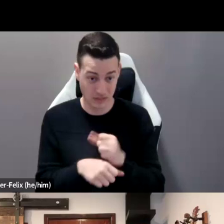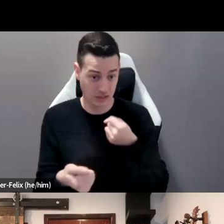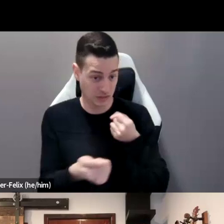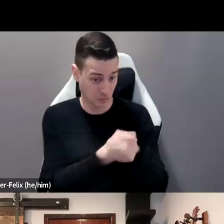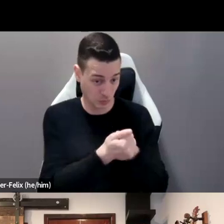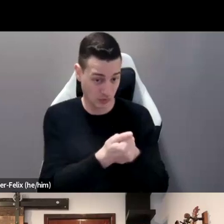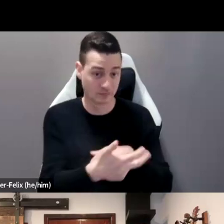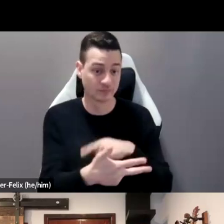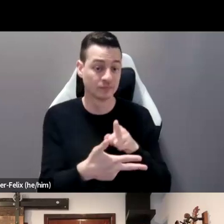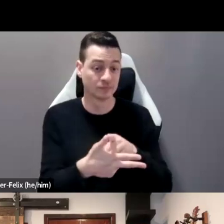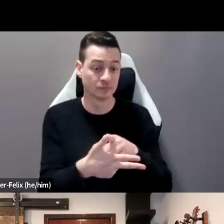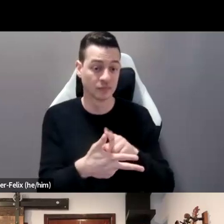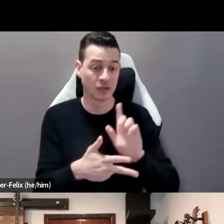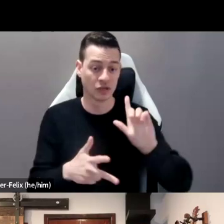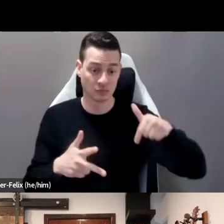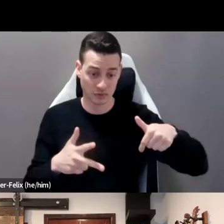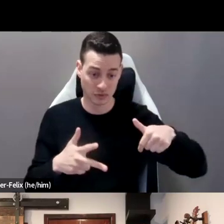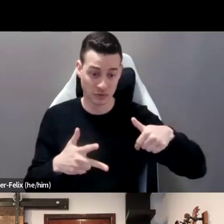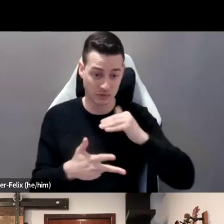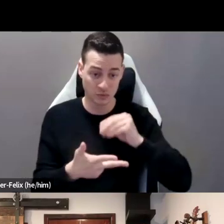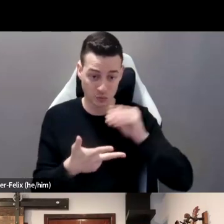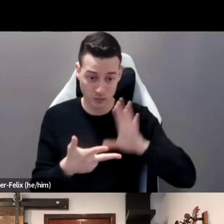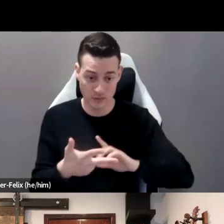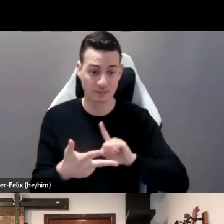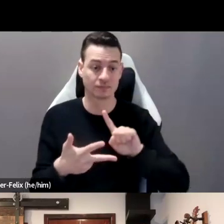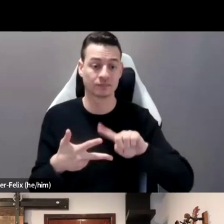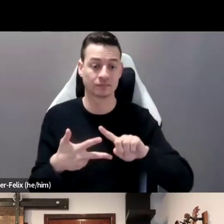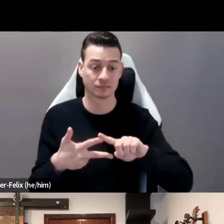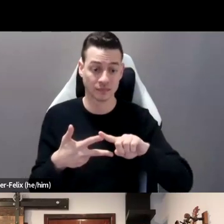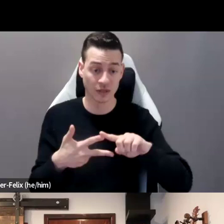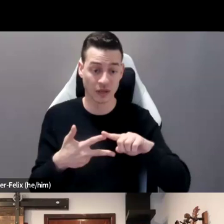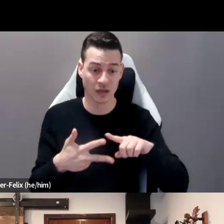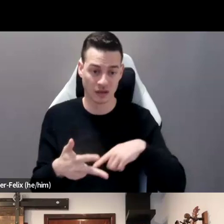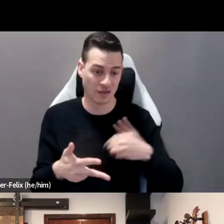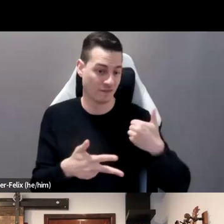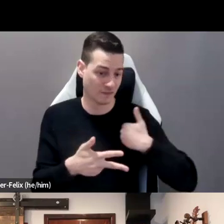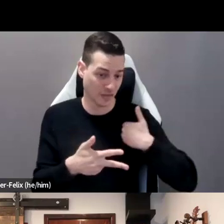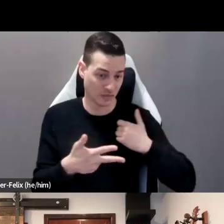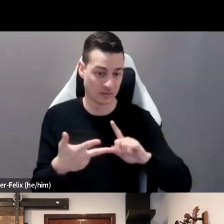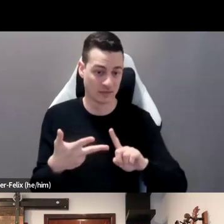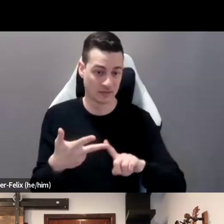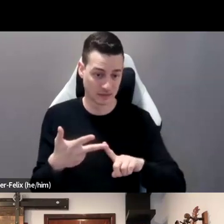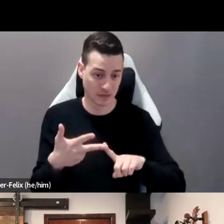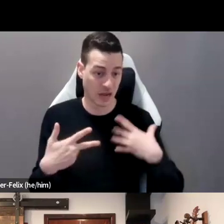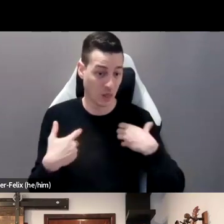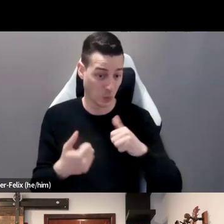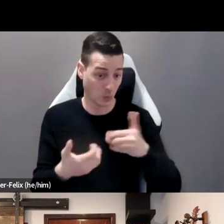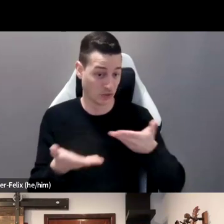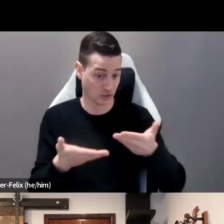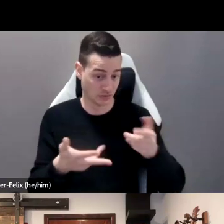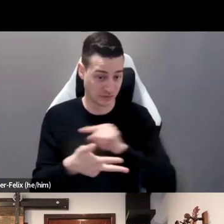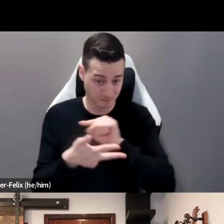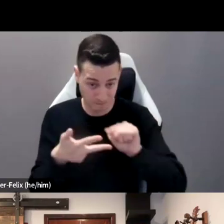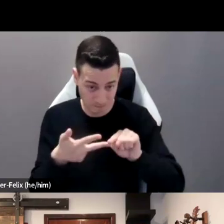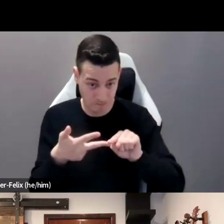dean left, they said that that center no longer existed. I think it became the club room. but that is different to have a staffed LGBTQ plus